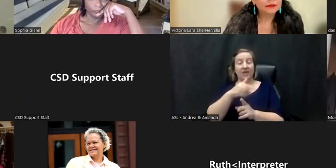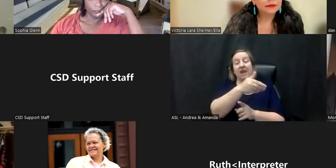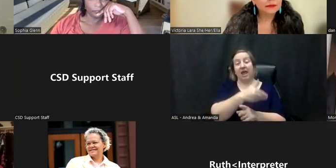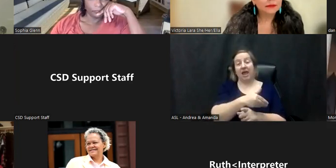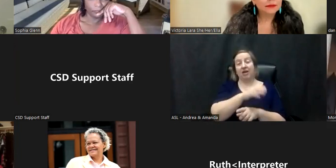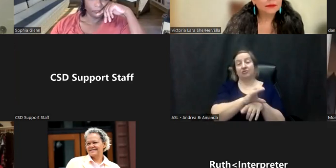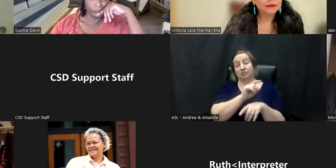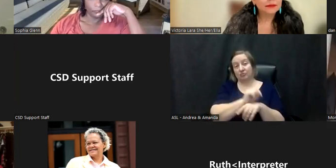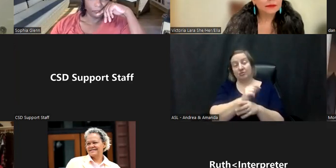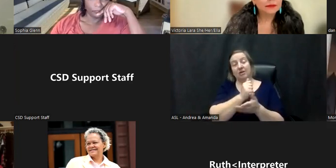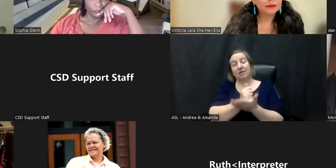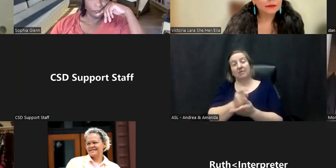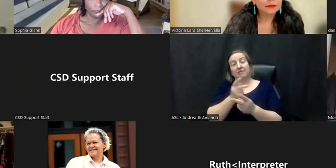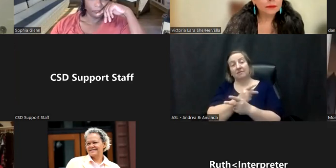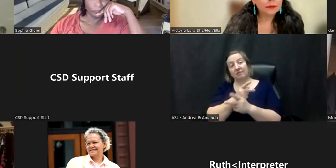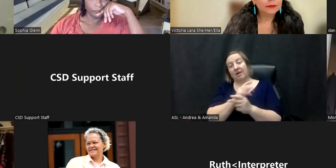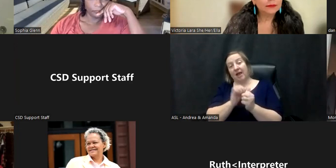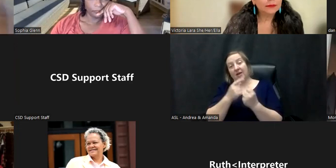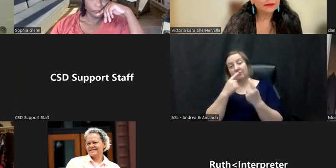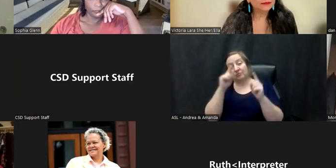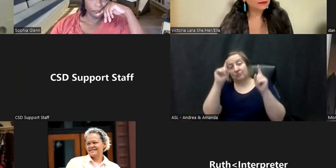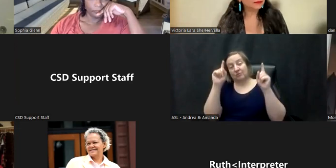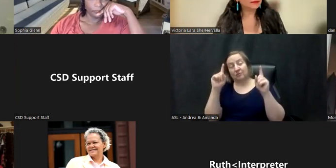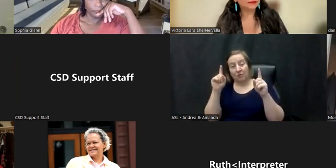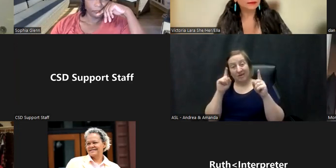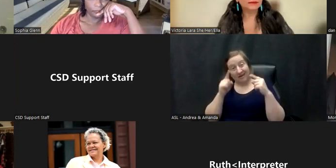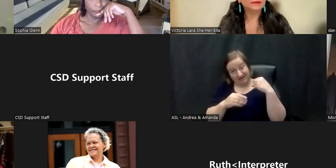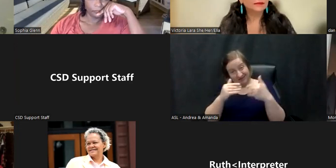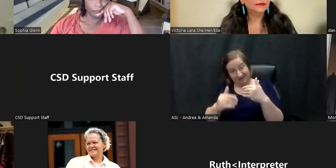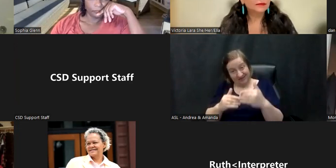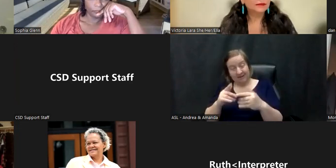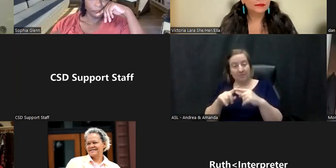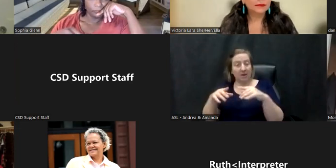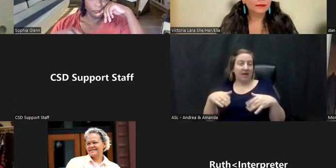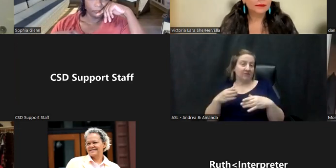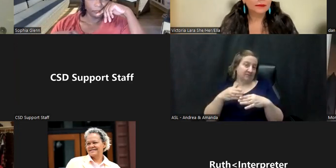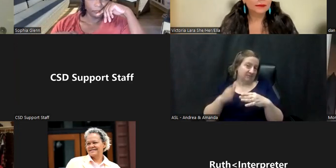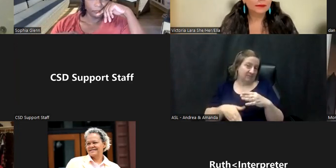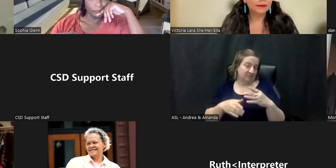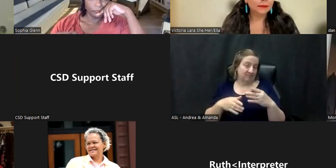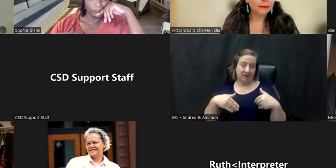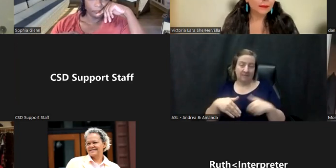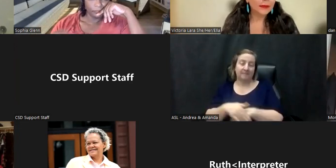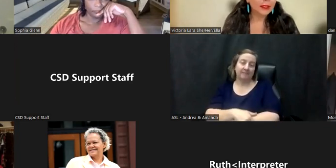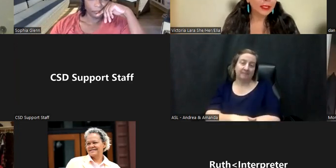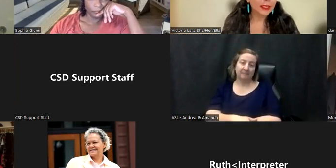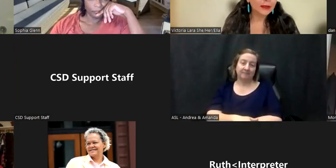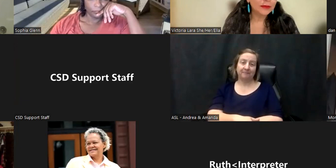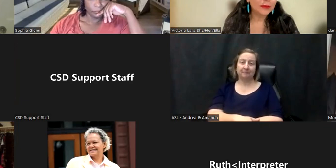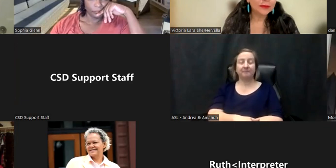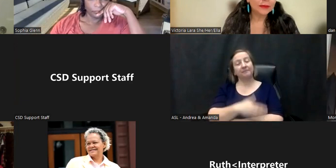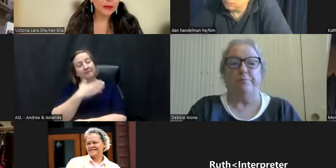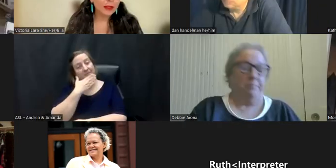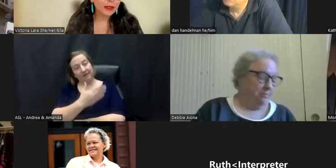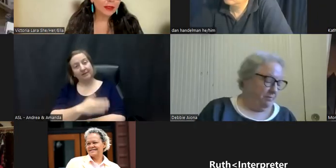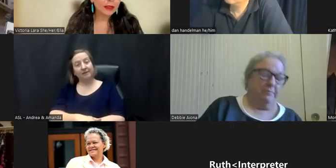to help them figure out how to make that happen. So they're headed in that direction, but they're not, sounds like they're not there yet. Thank you.